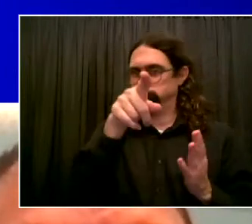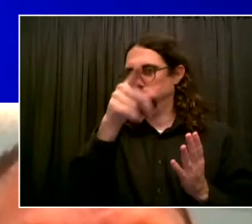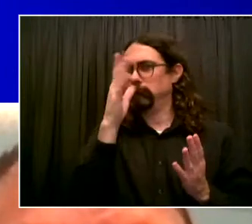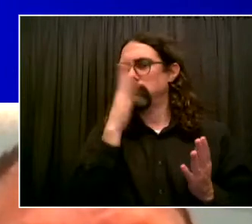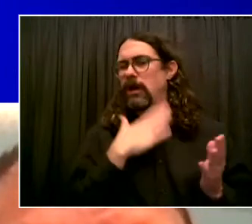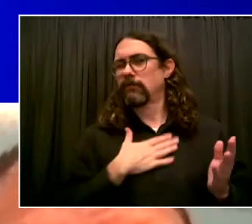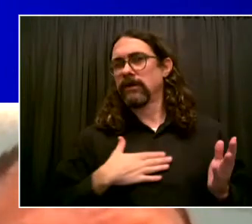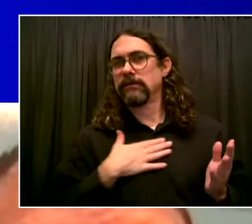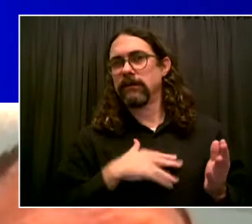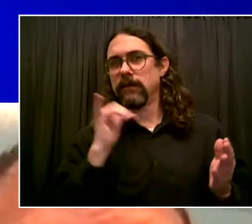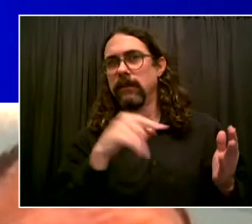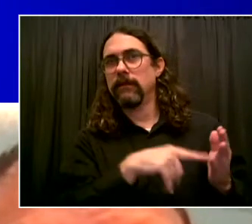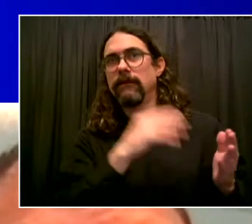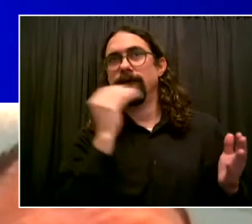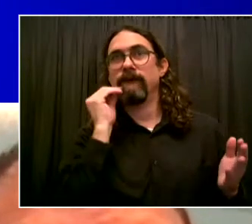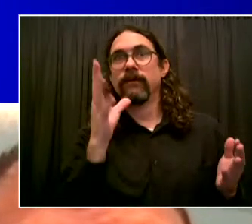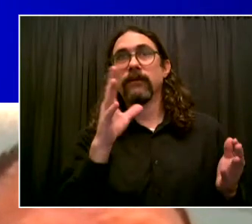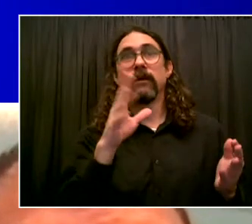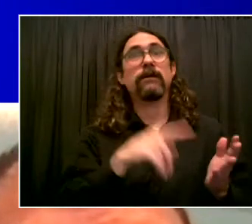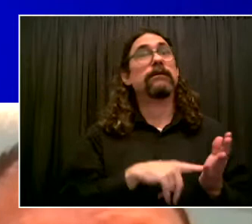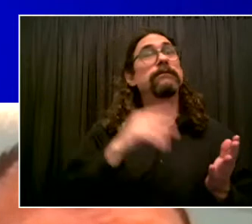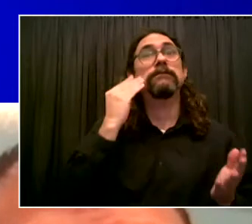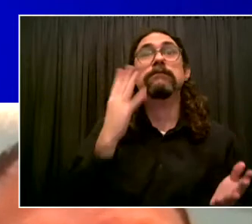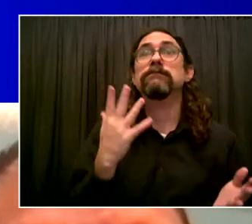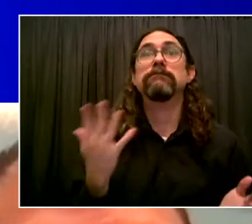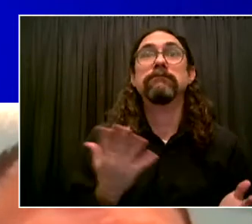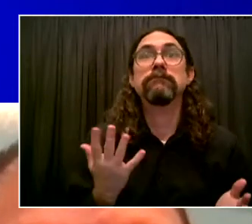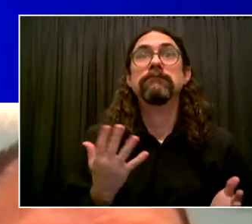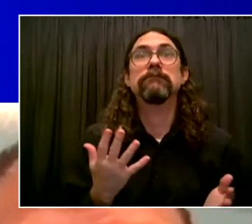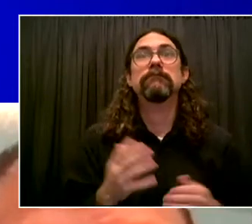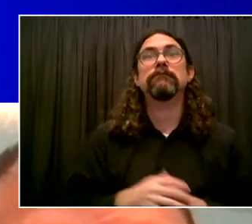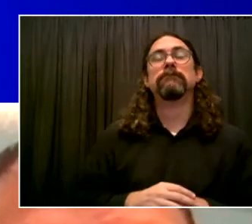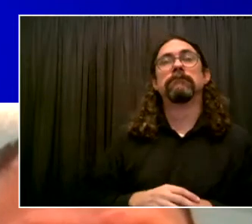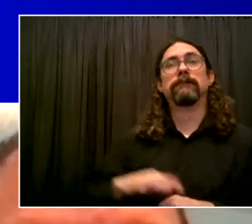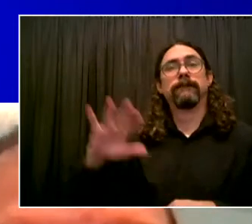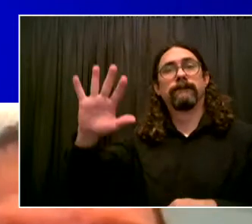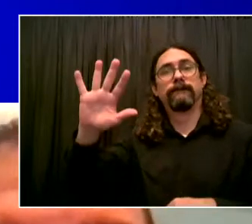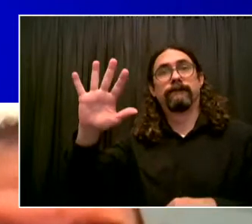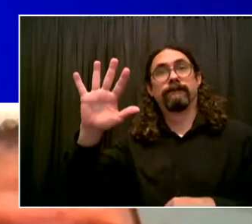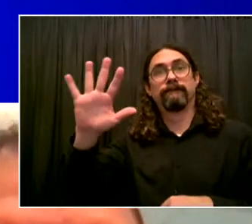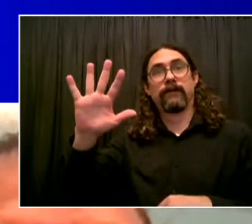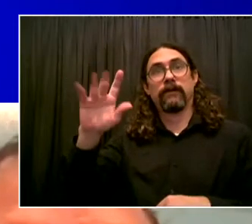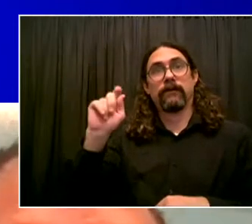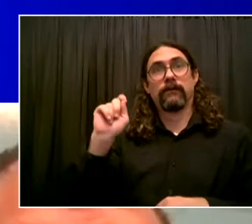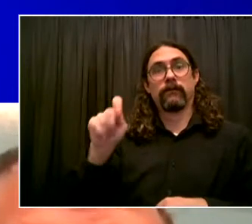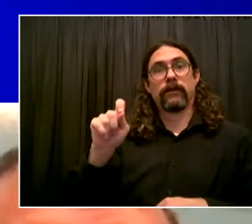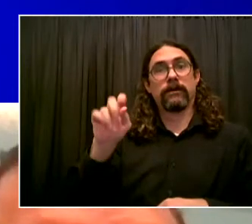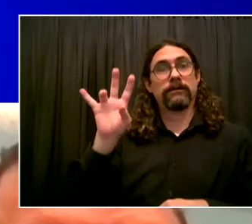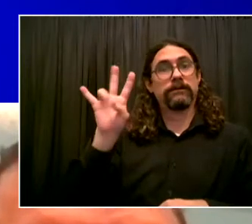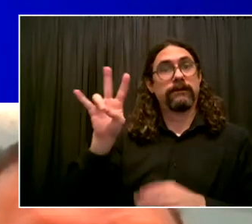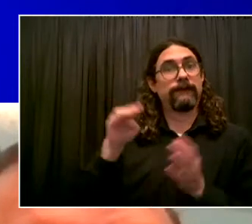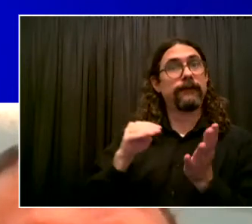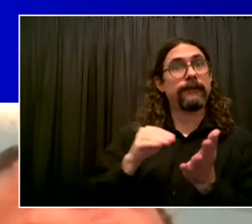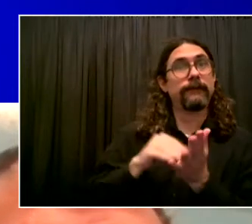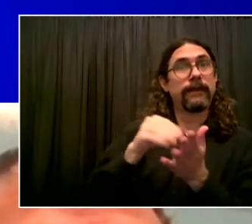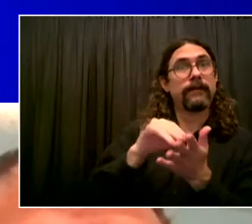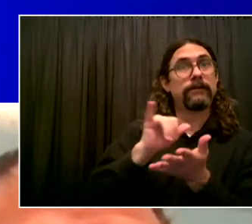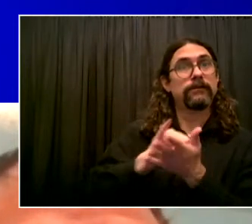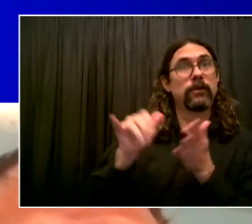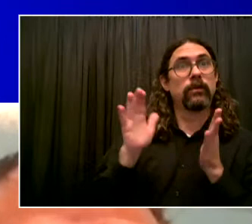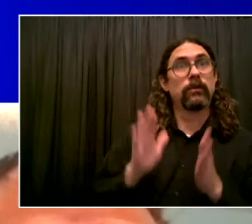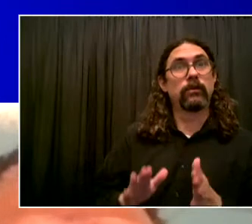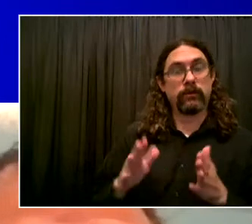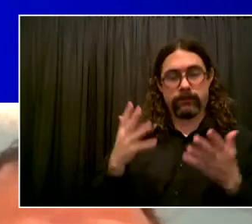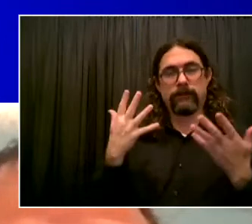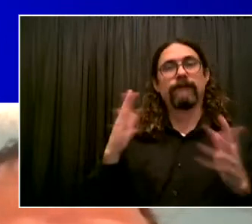5.72 million adults have received at least one dose. Now about 86% of all adults. That's an